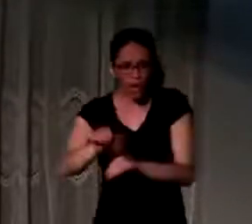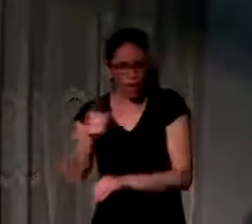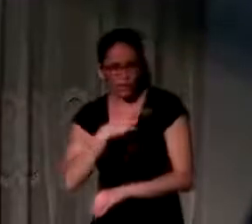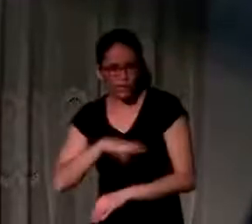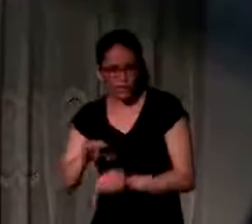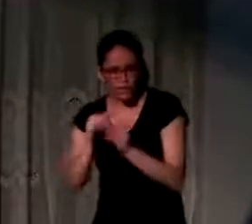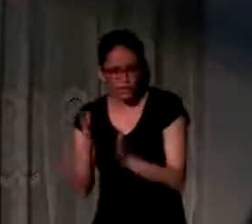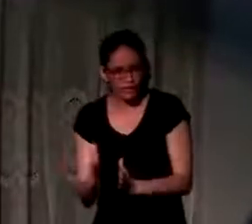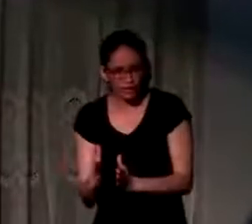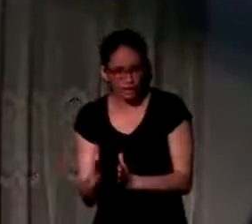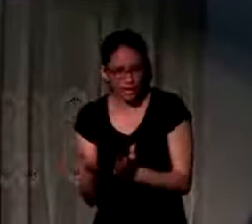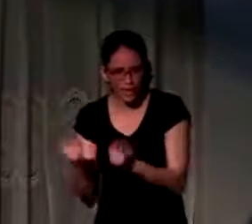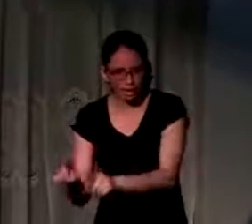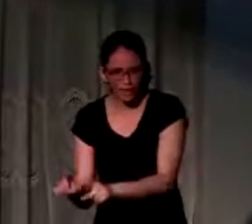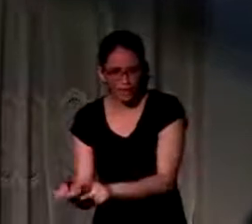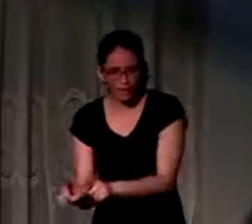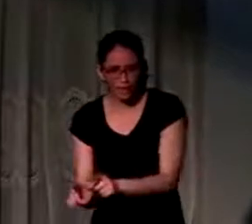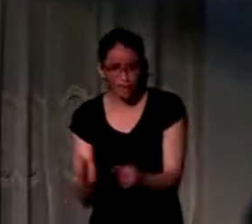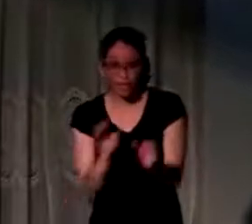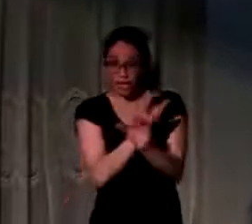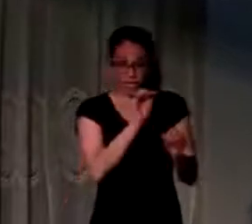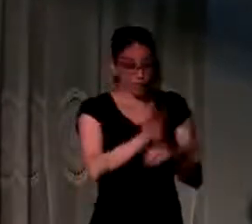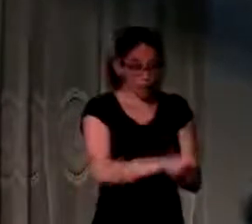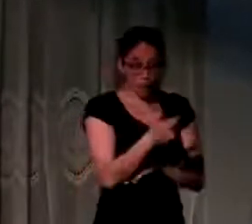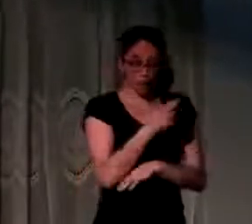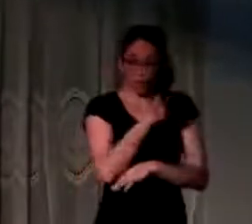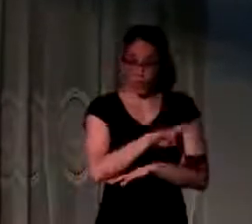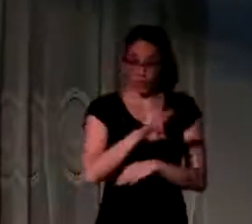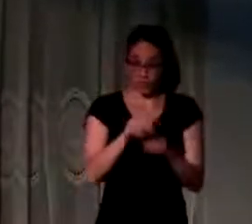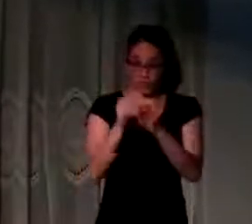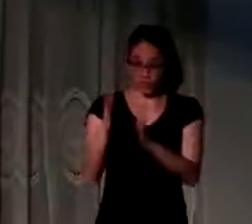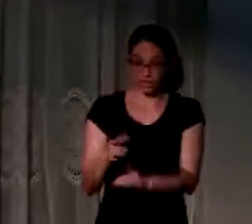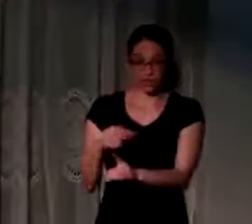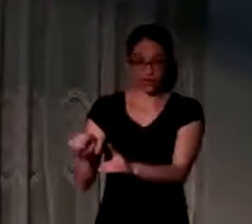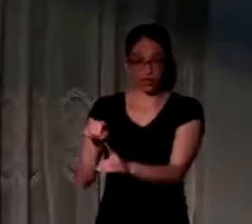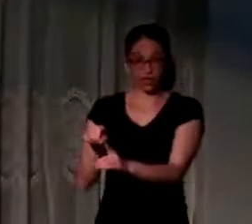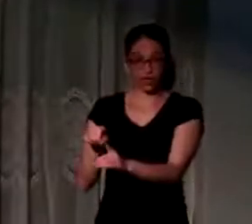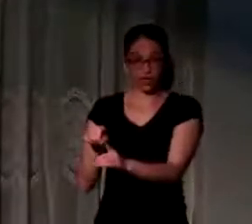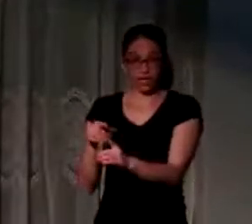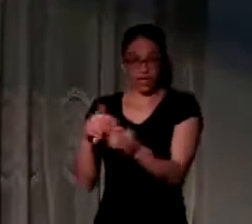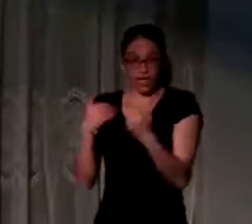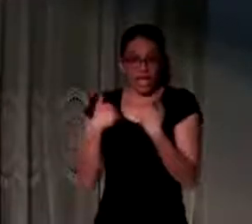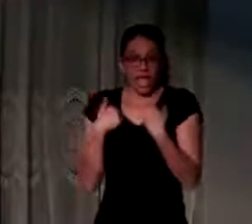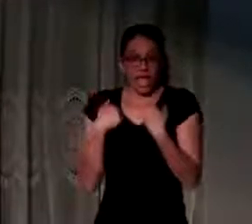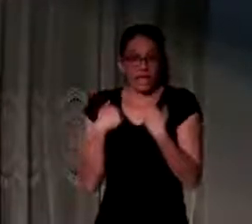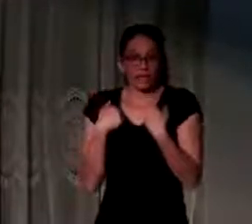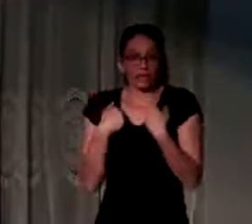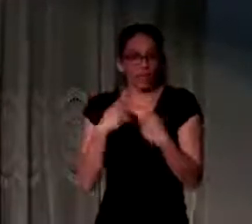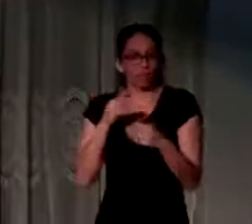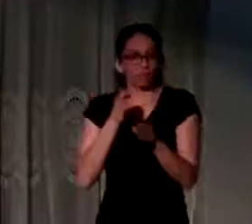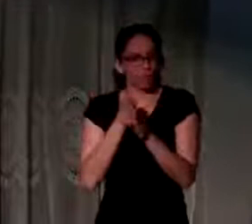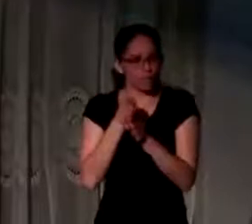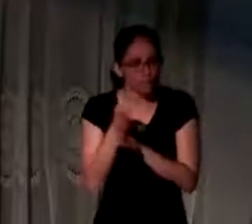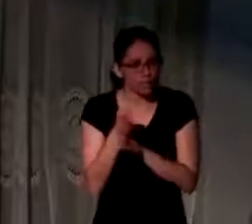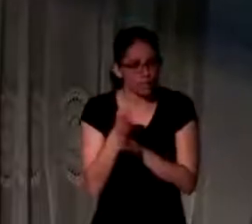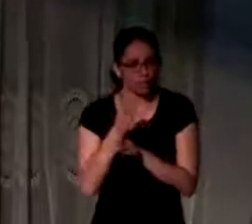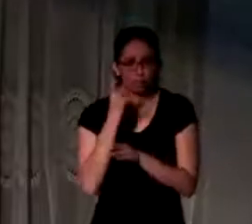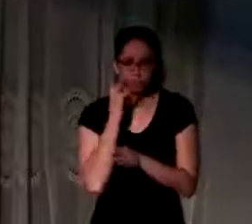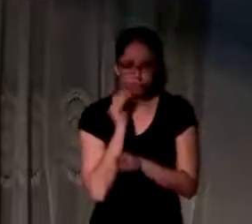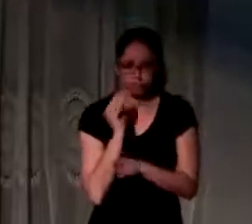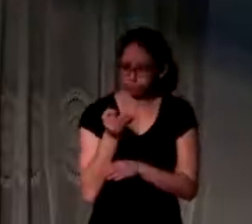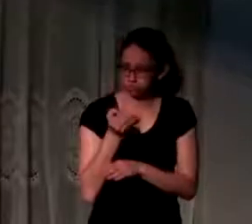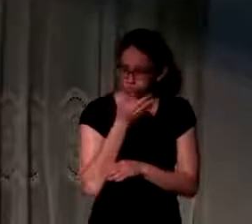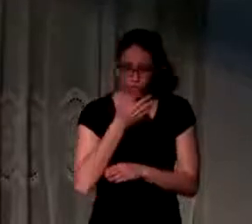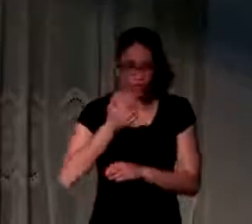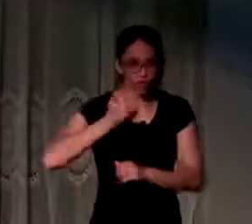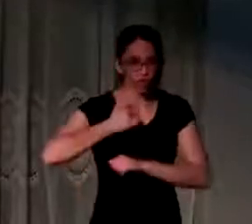No other religious leader had their own professional guards who, on penalty of